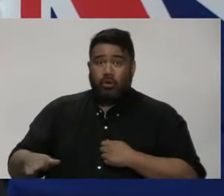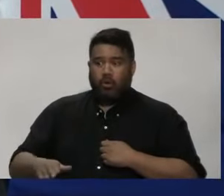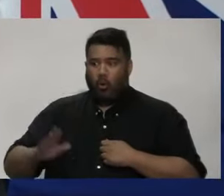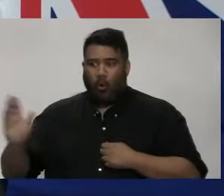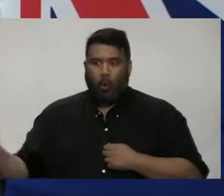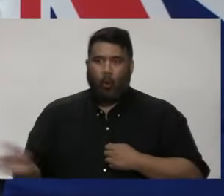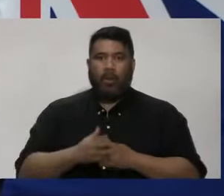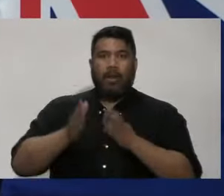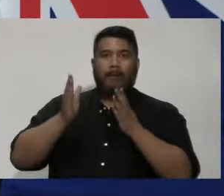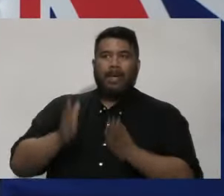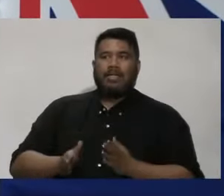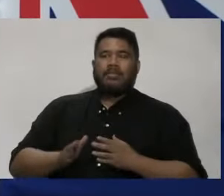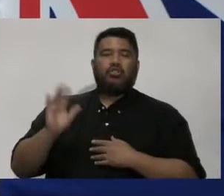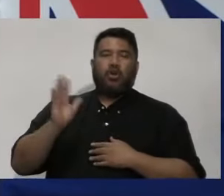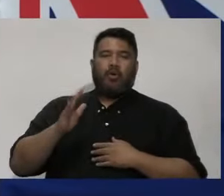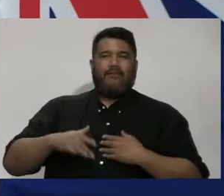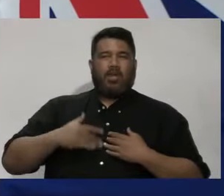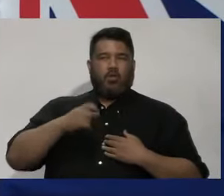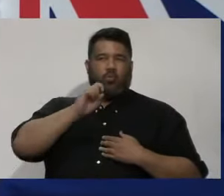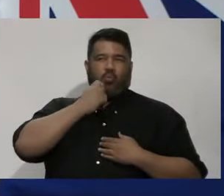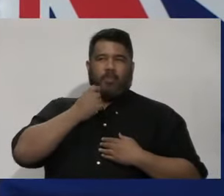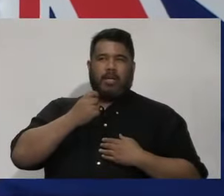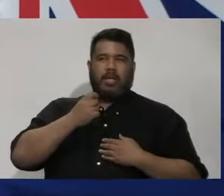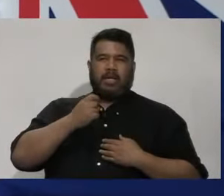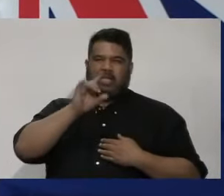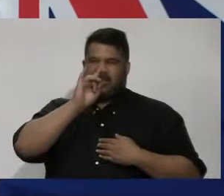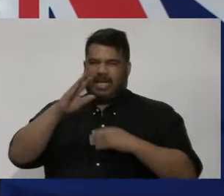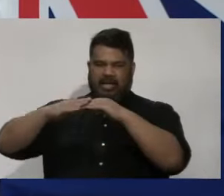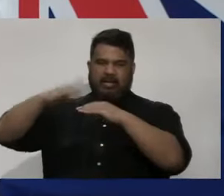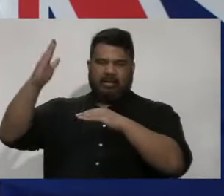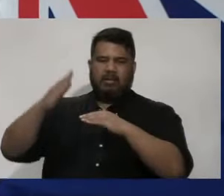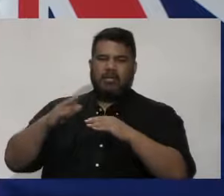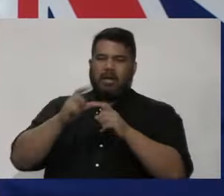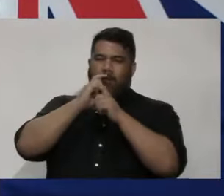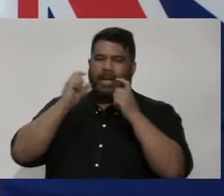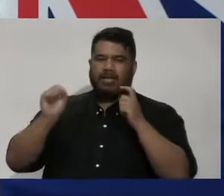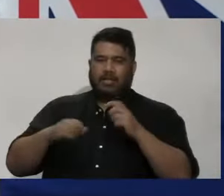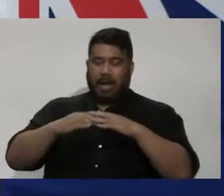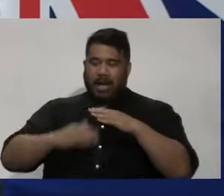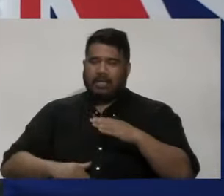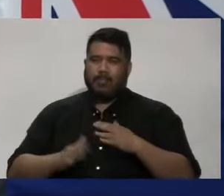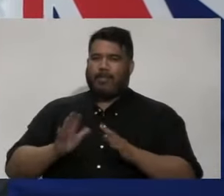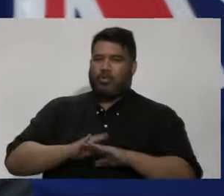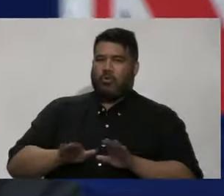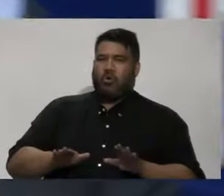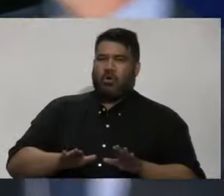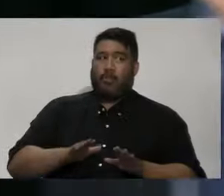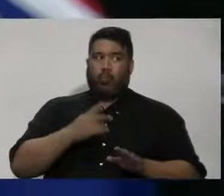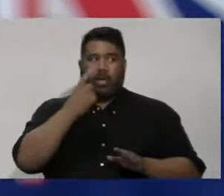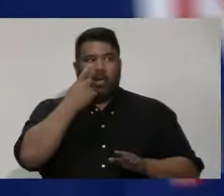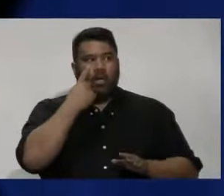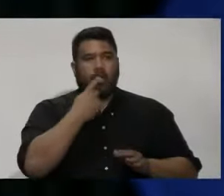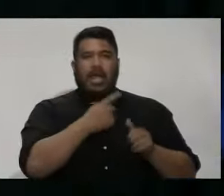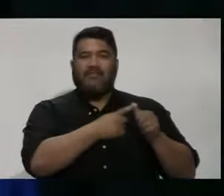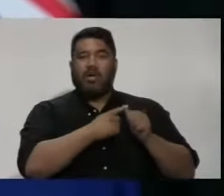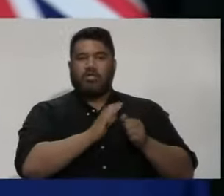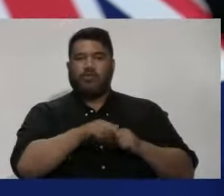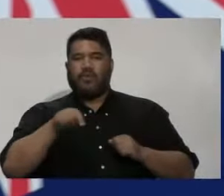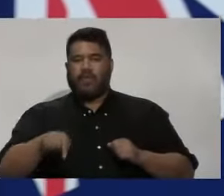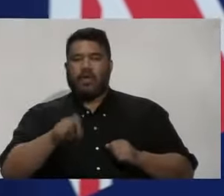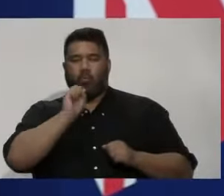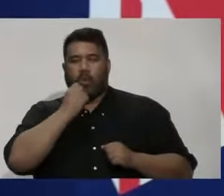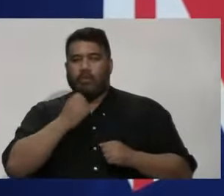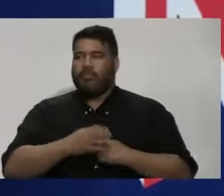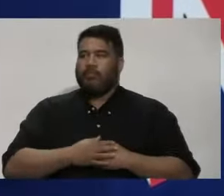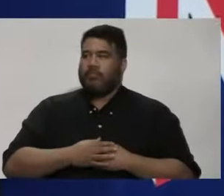on would be at this stage is age 10, but we'll get some firm advice out around that. And that's why giving ourselves the time to draft the